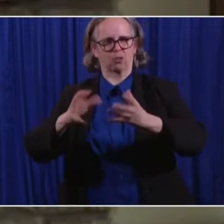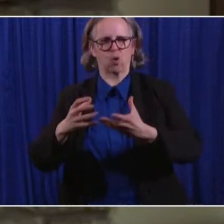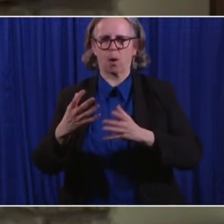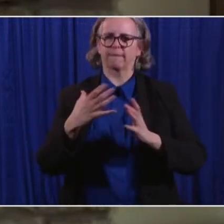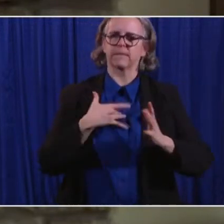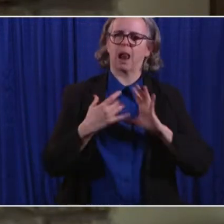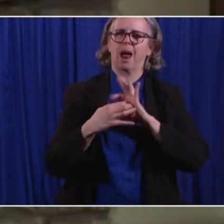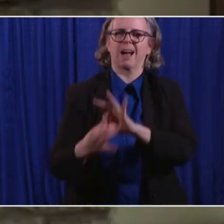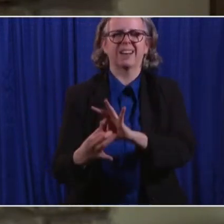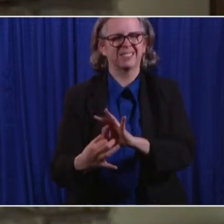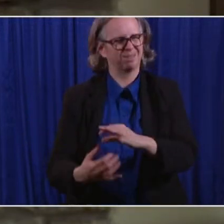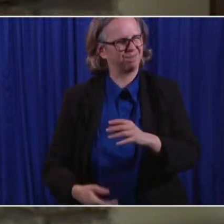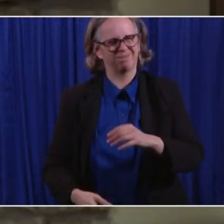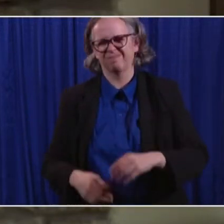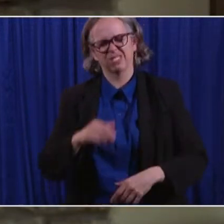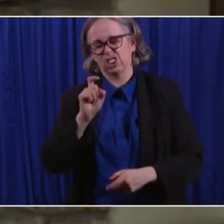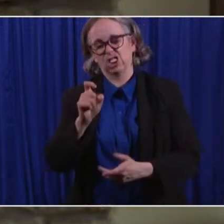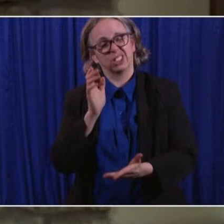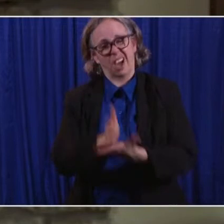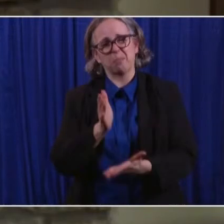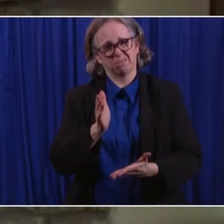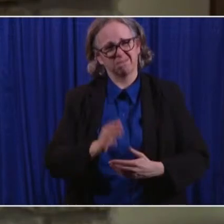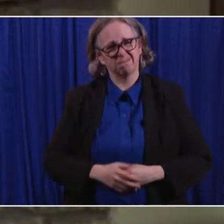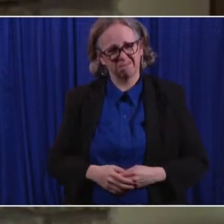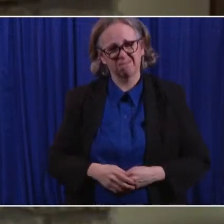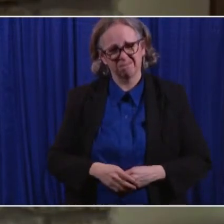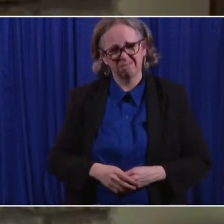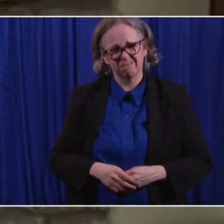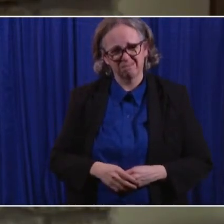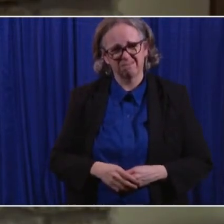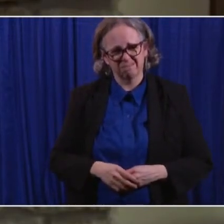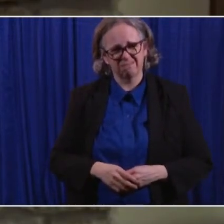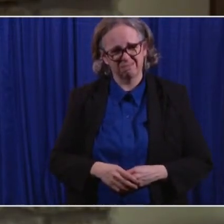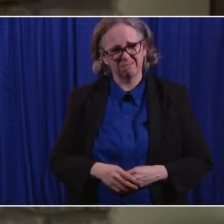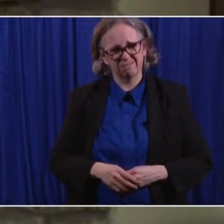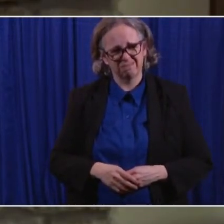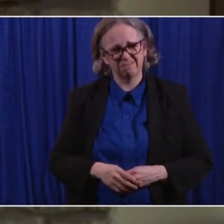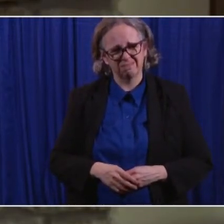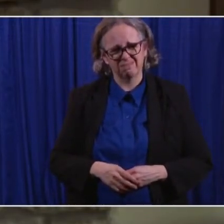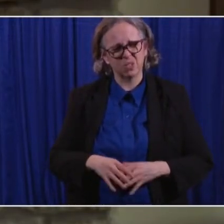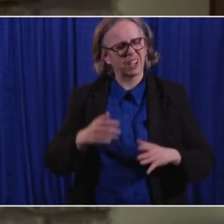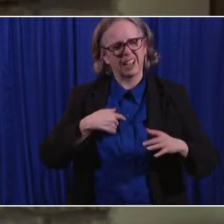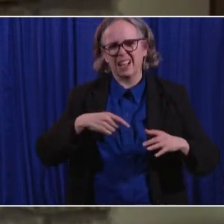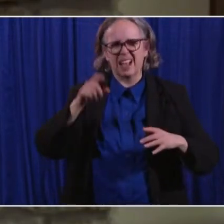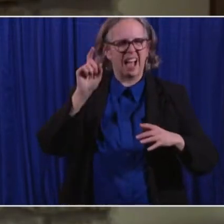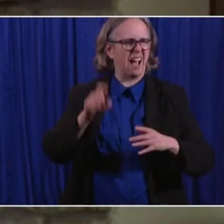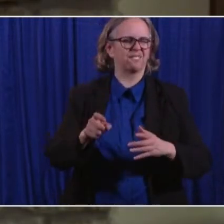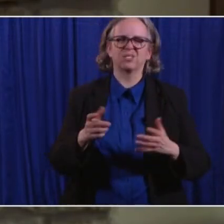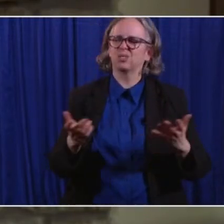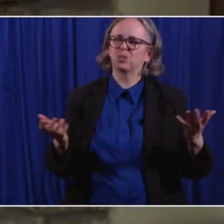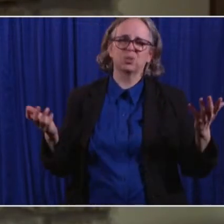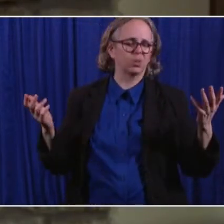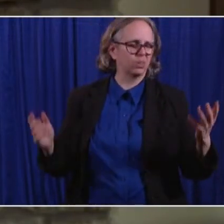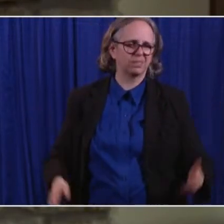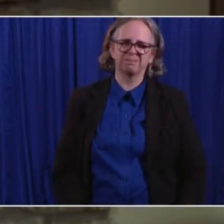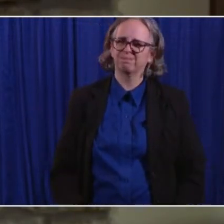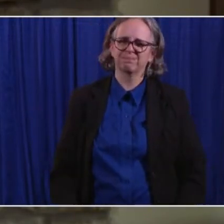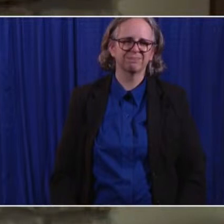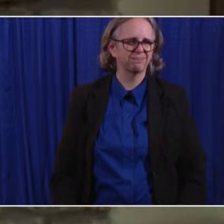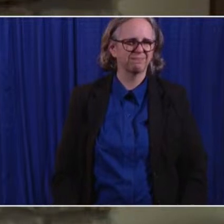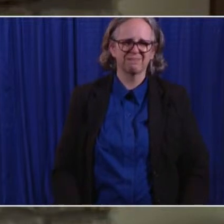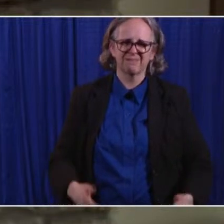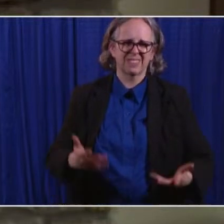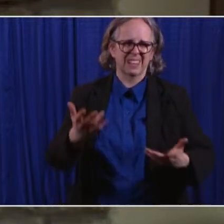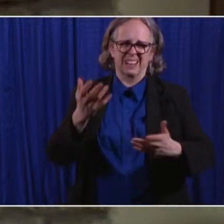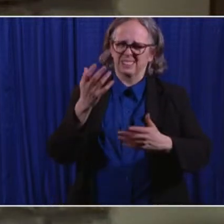We got to stop it. And we have to go after it. And I would go even further. And one of the things I did